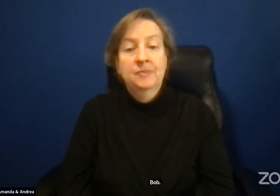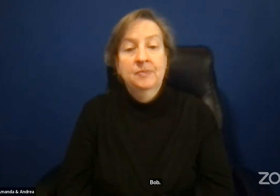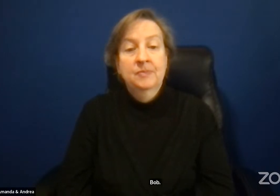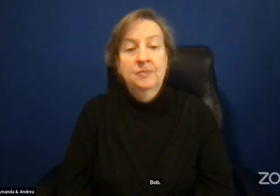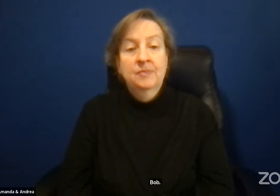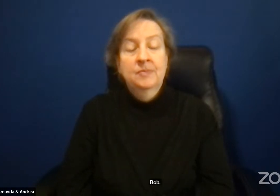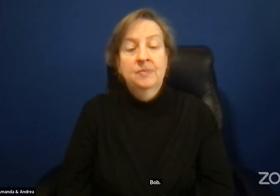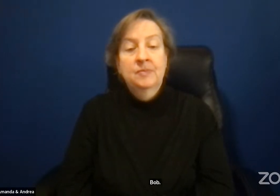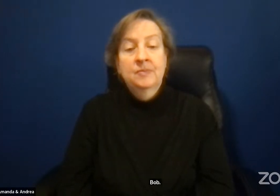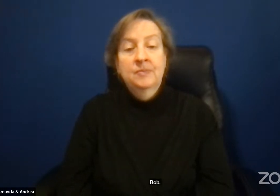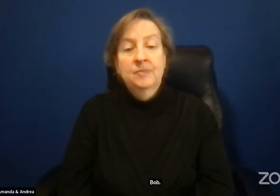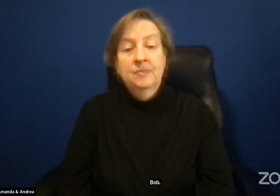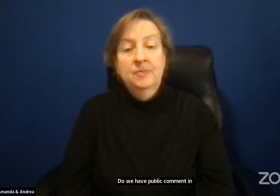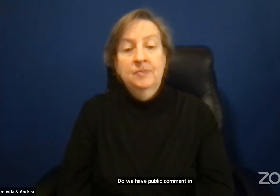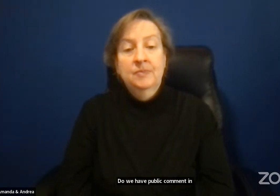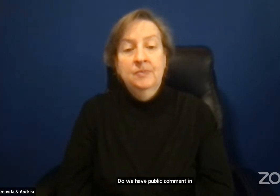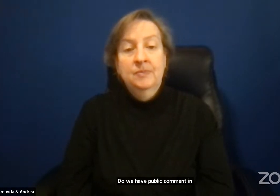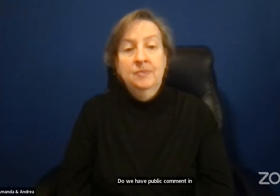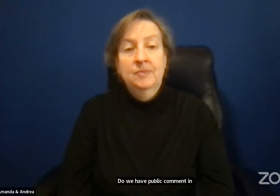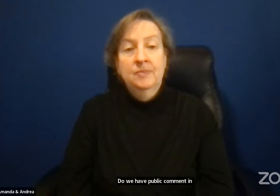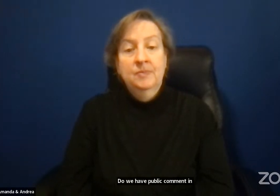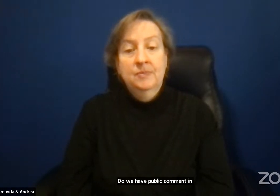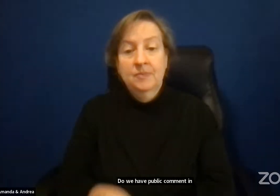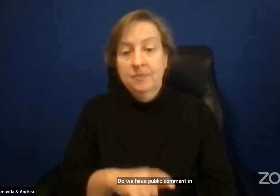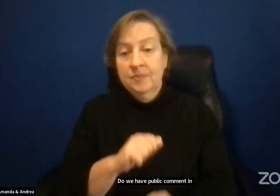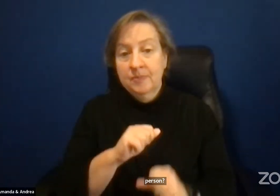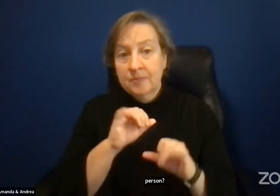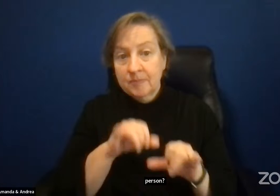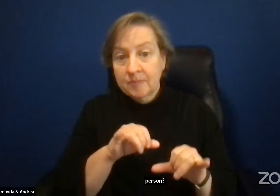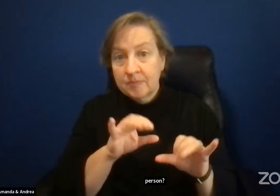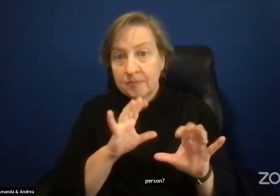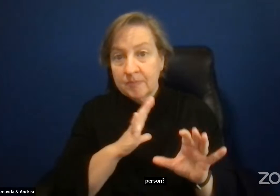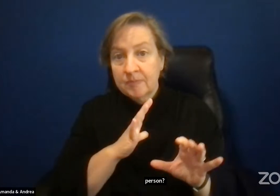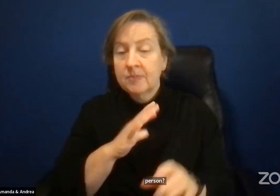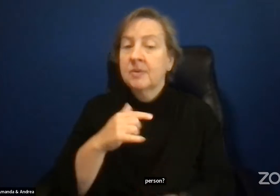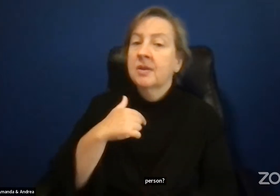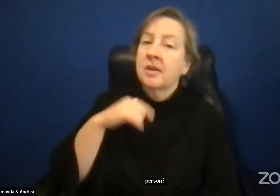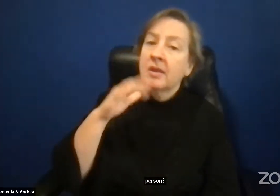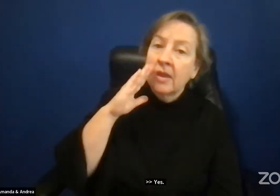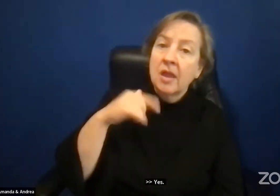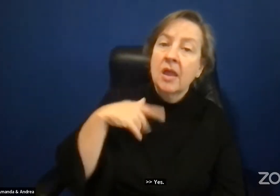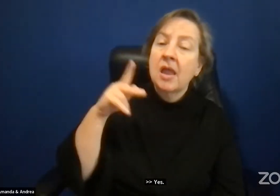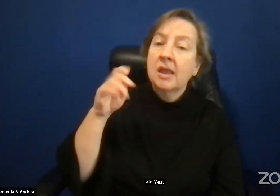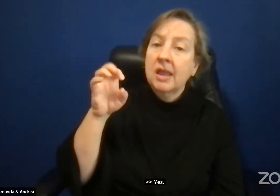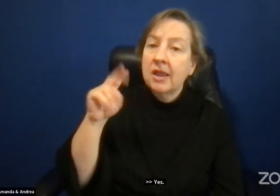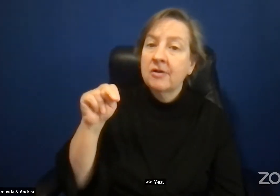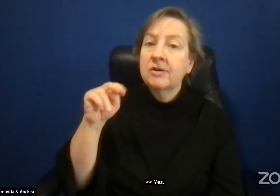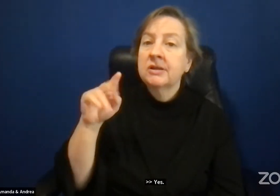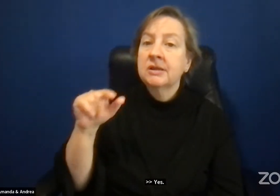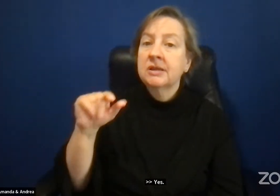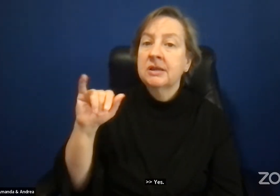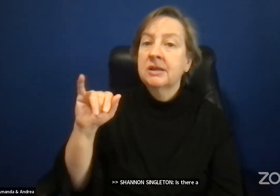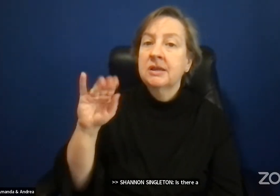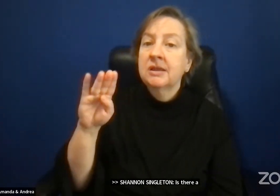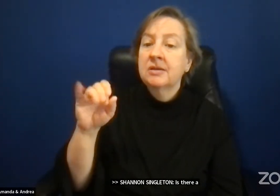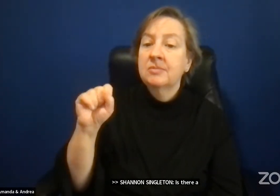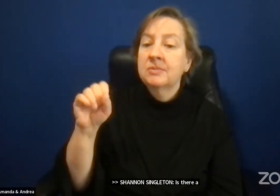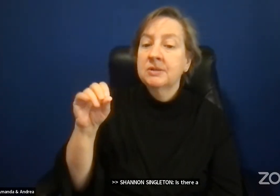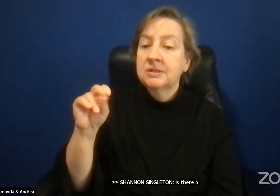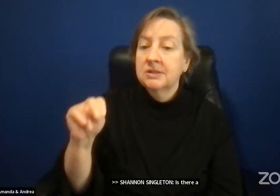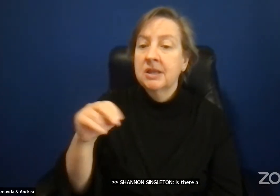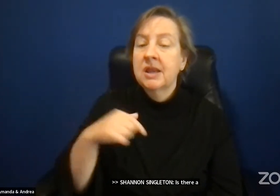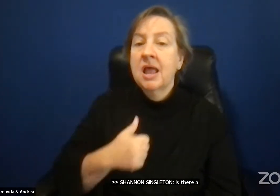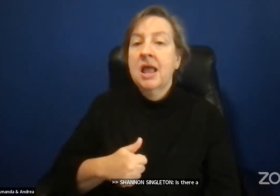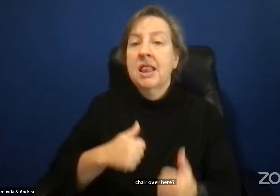on up. You're welcome to stay where you're at. I'm driving. Okay. Hi, my name is Karen Gibson and I live in the Arnada